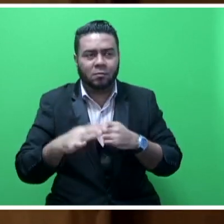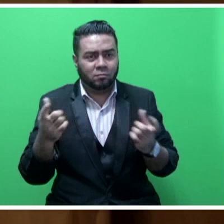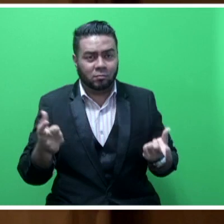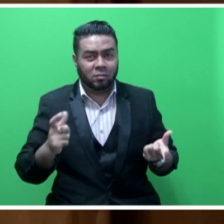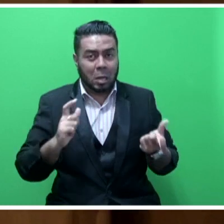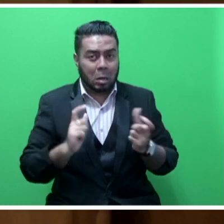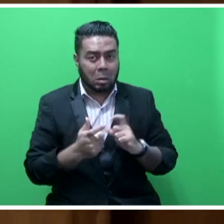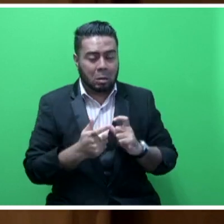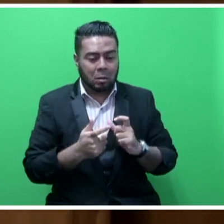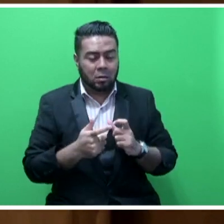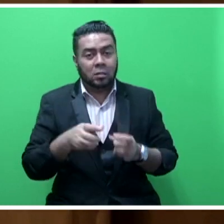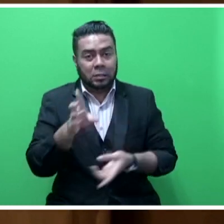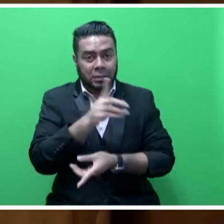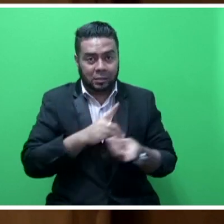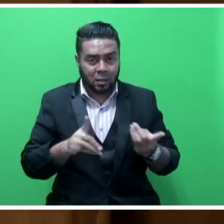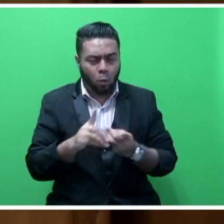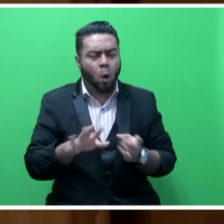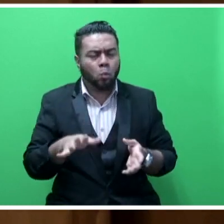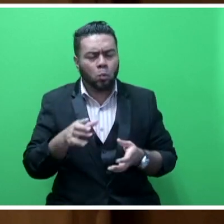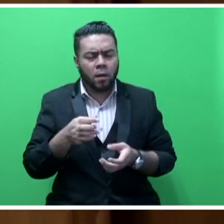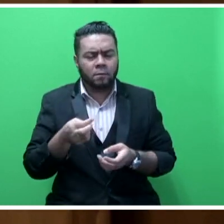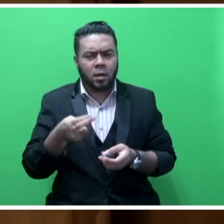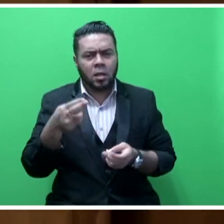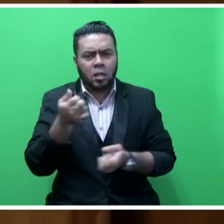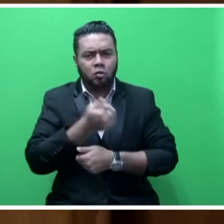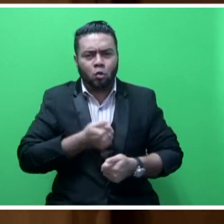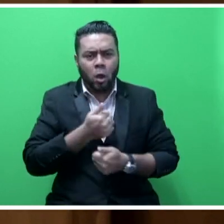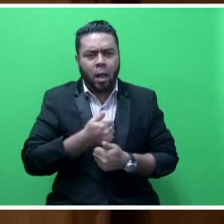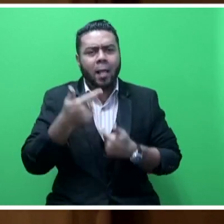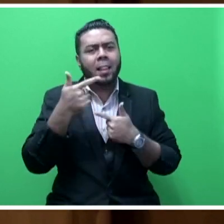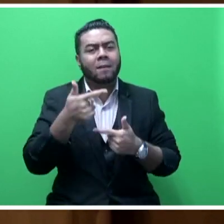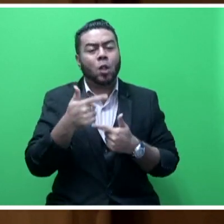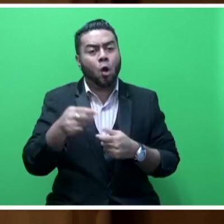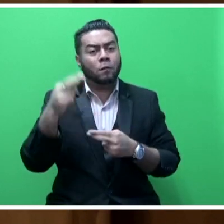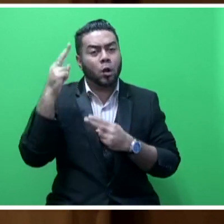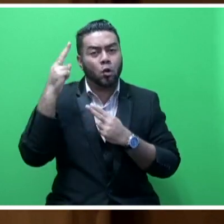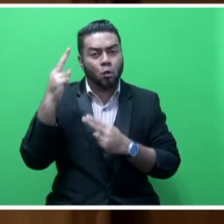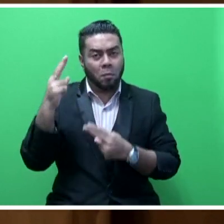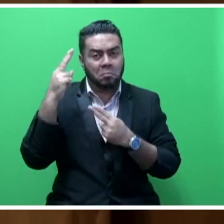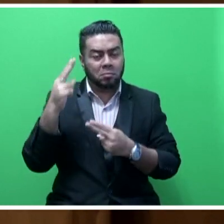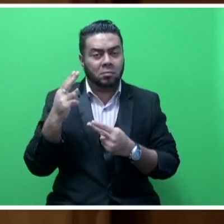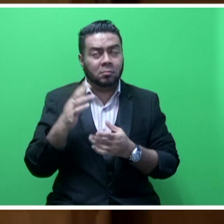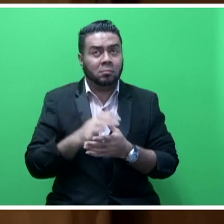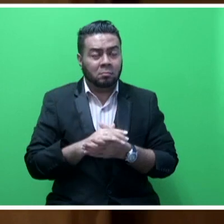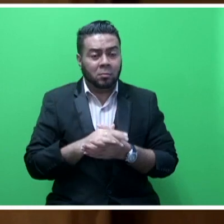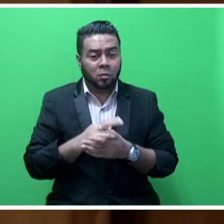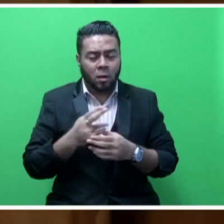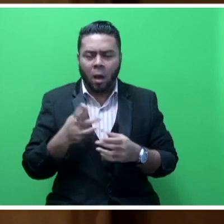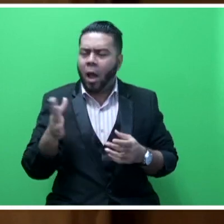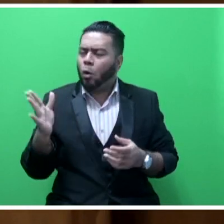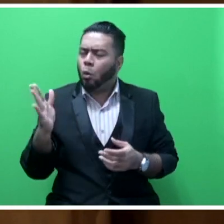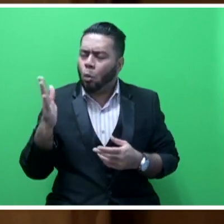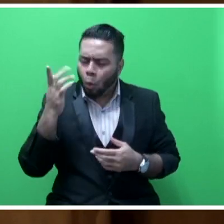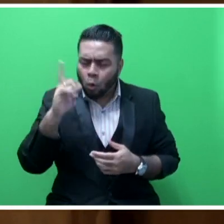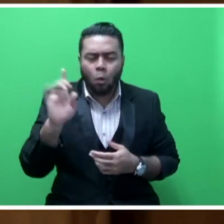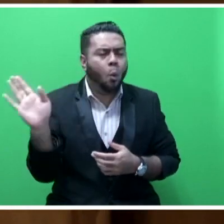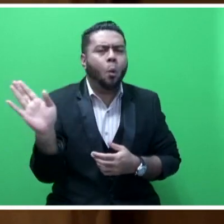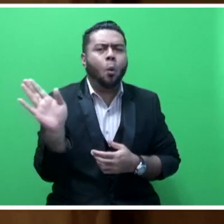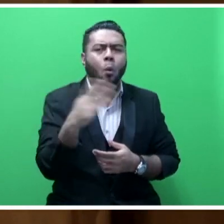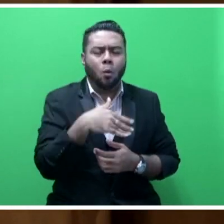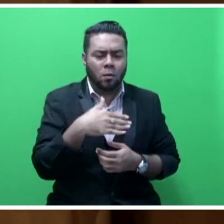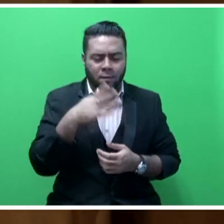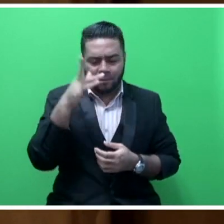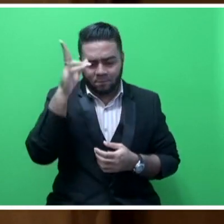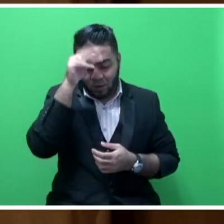While we begin to enjoy some level of normalcy in our day-to-day lives, I call on all Fijians to remain